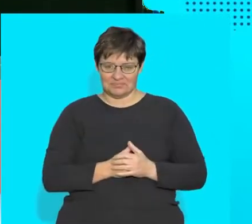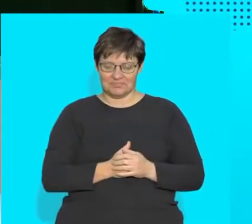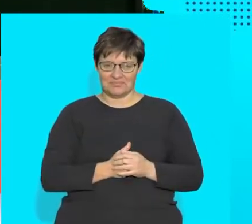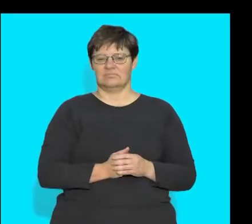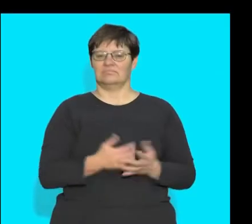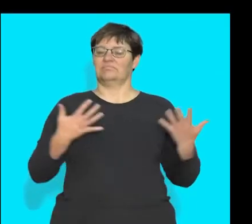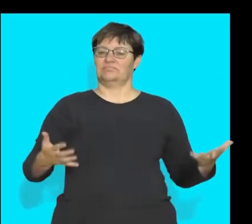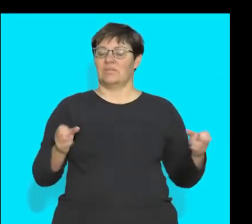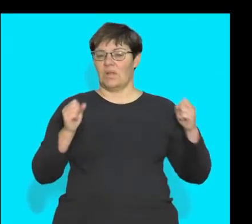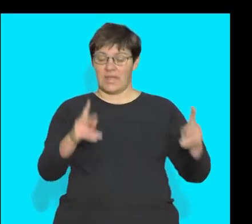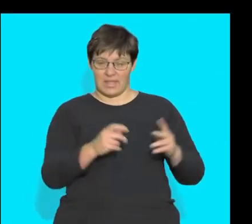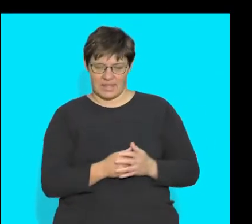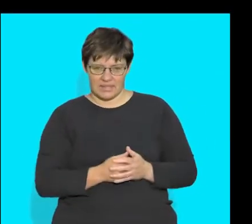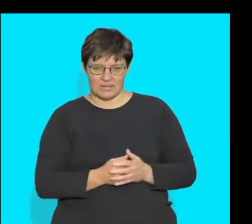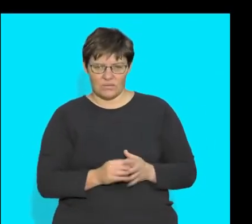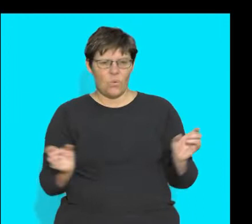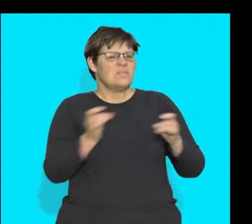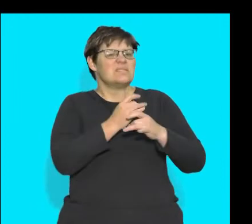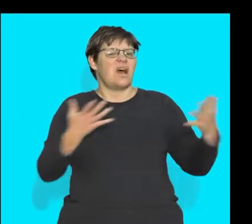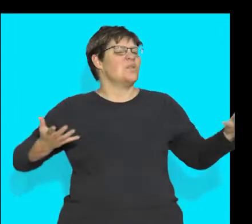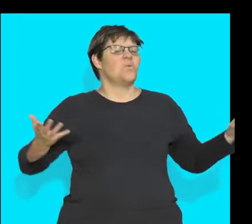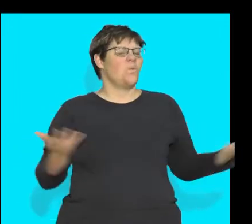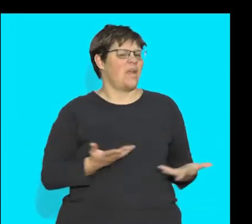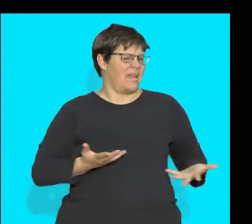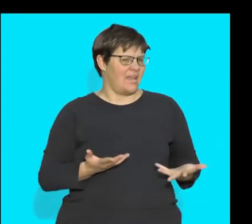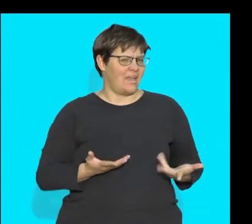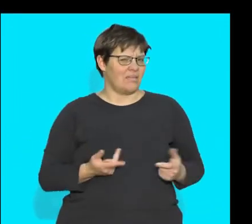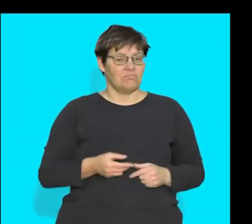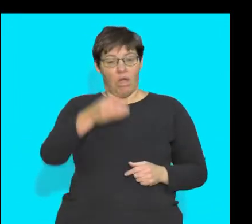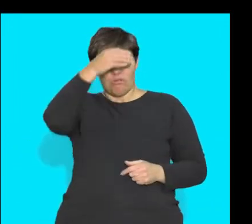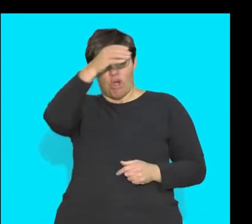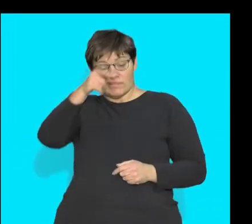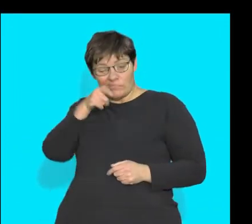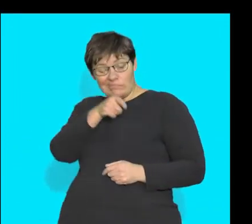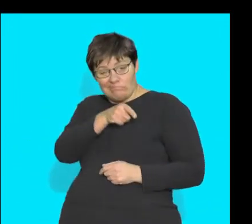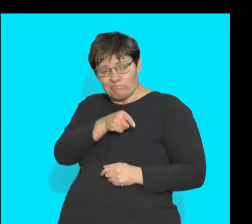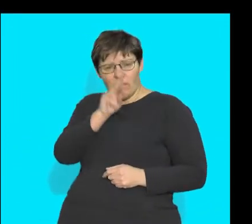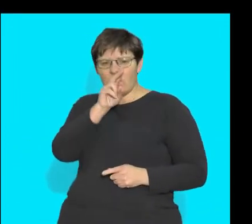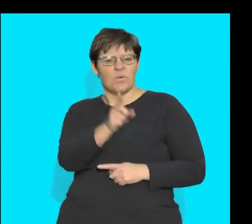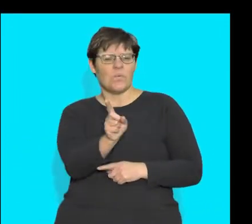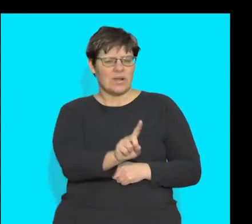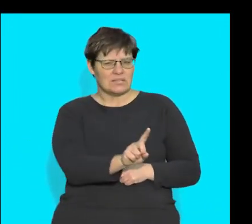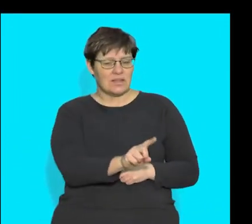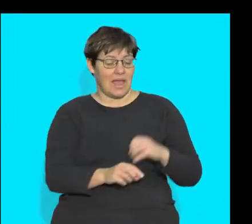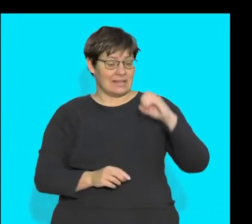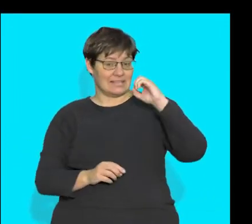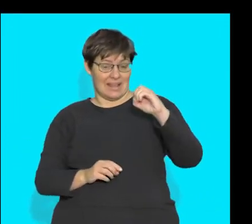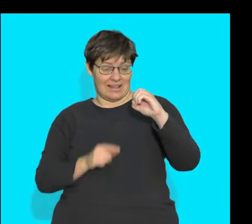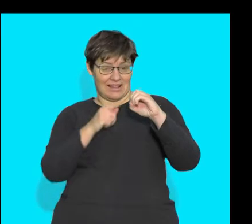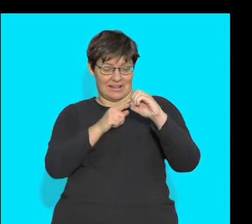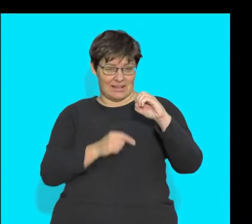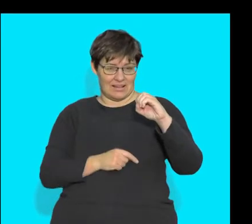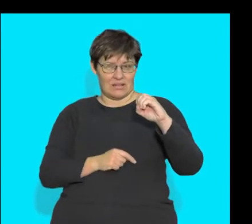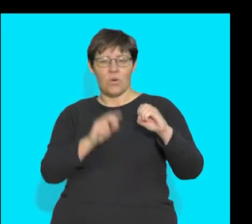with. Okay guys, so where did we start off? We looked at this whole concept that if we're going to look at cells,